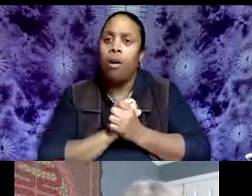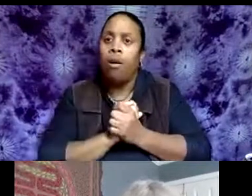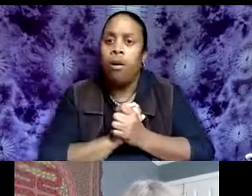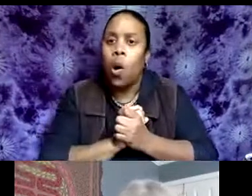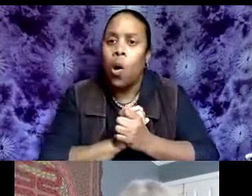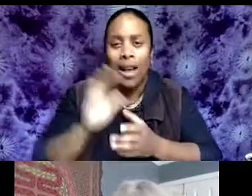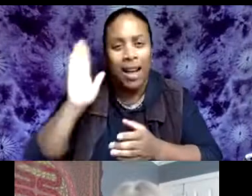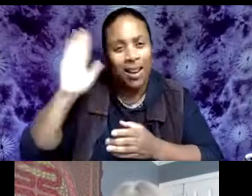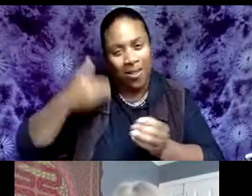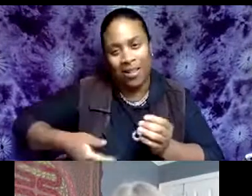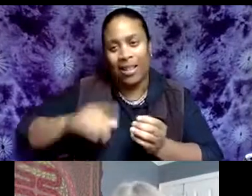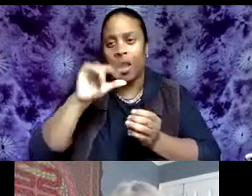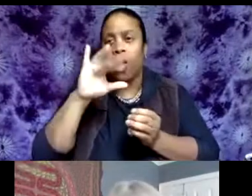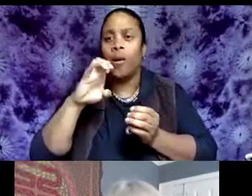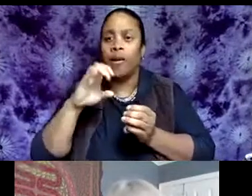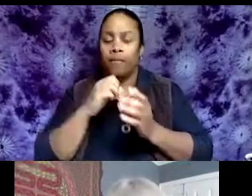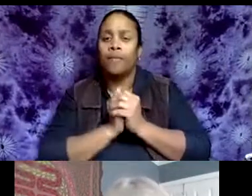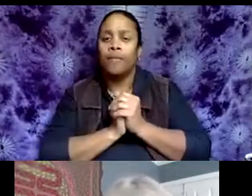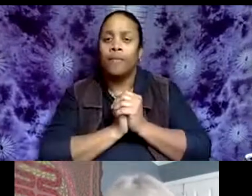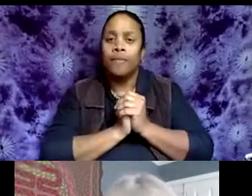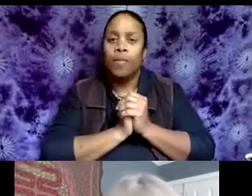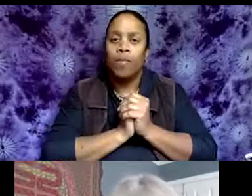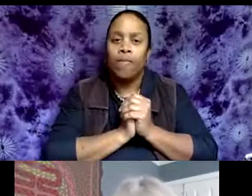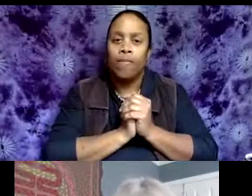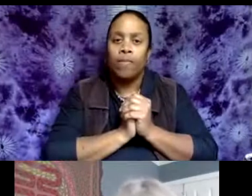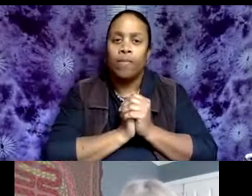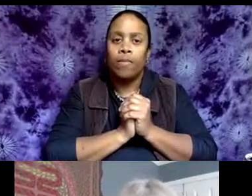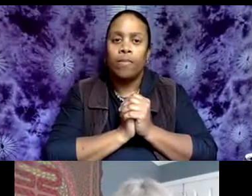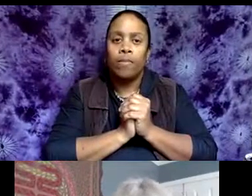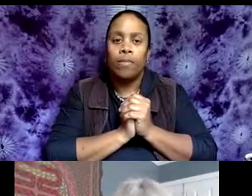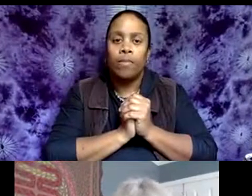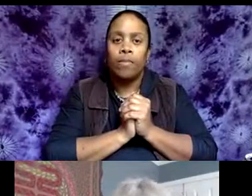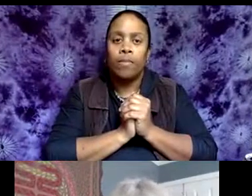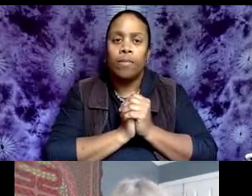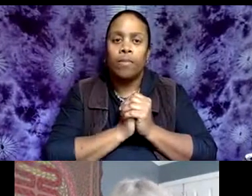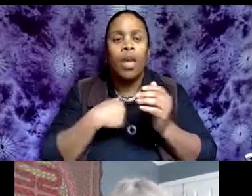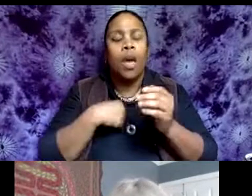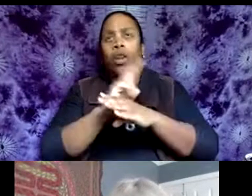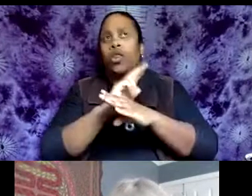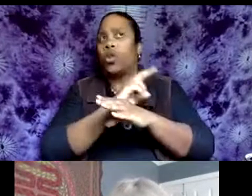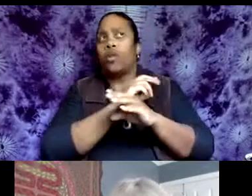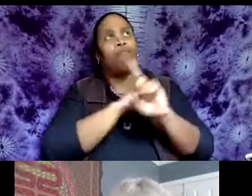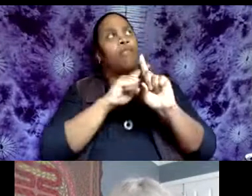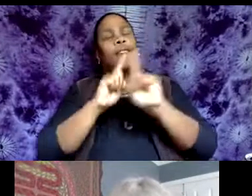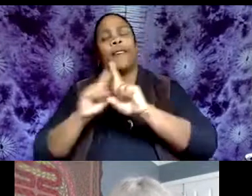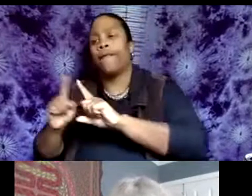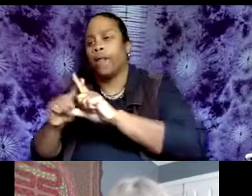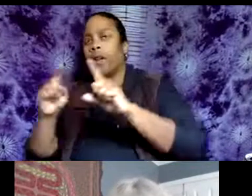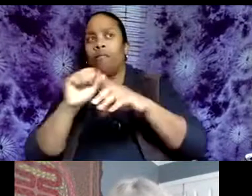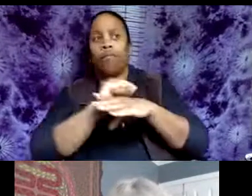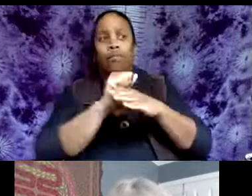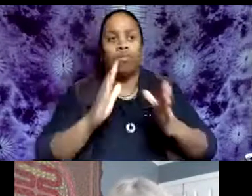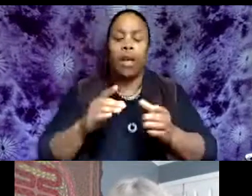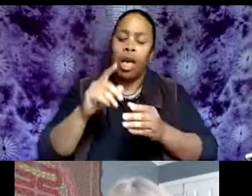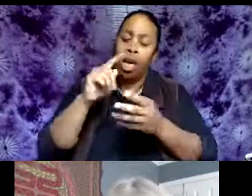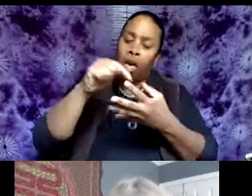Hi, I'm Laurie from Laurie's Angelic Guidance and Intuitive Healing. I use many different modalities. I'm a theta practitioner,